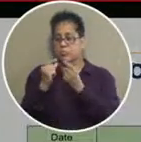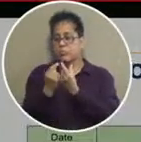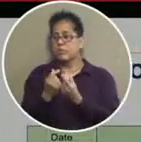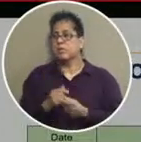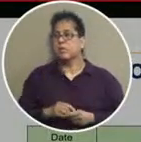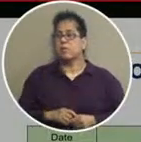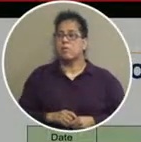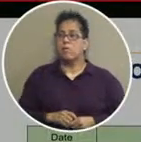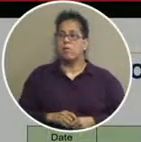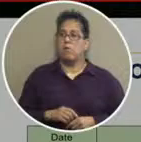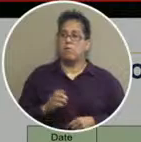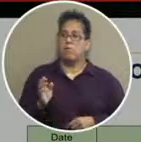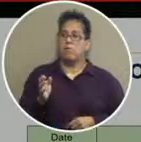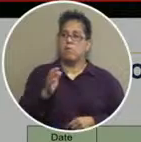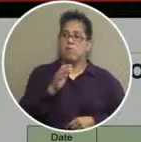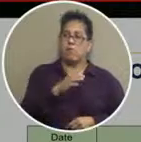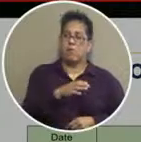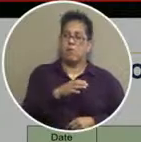please.